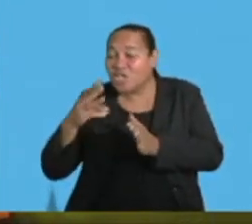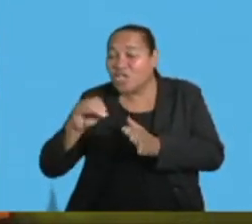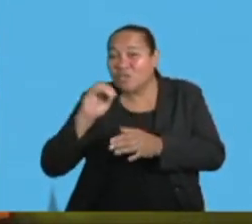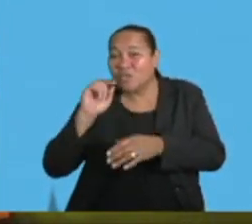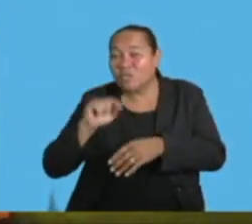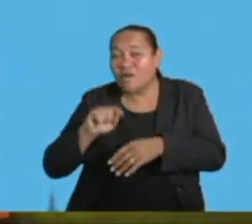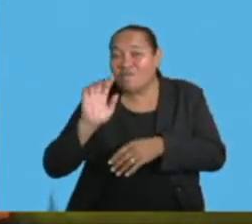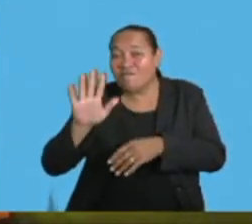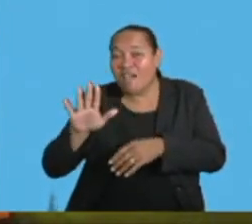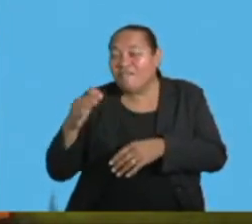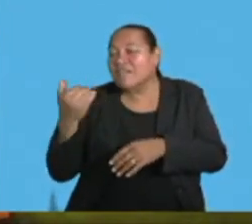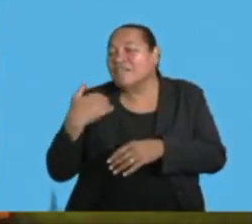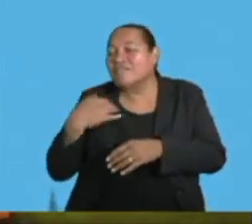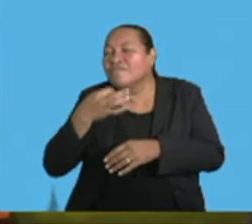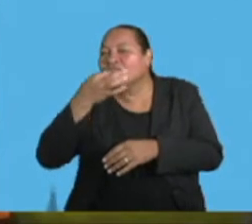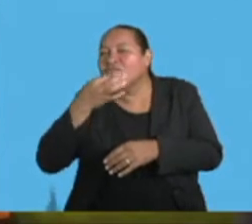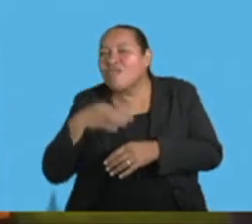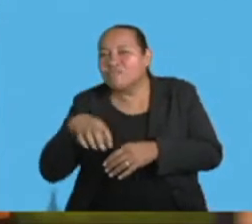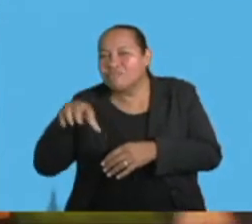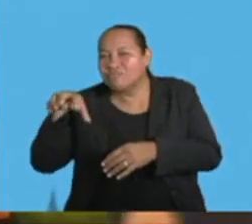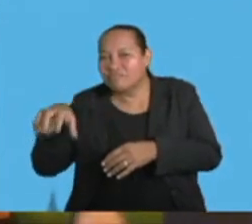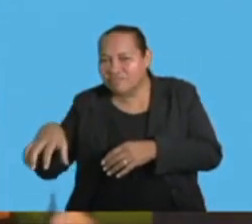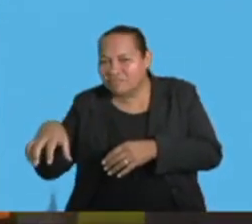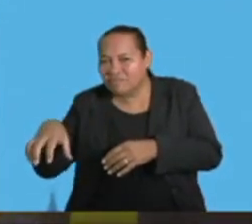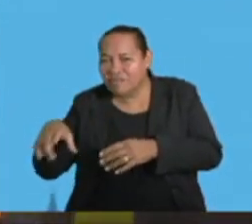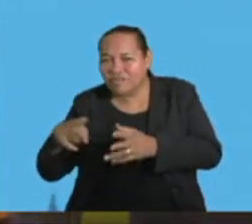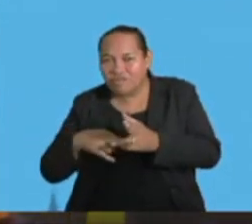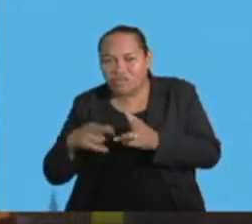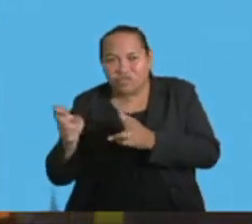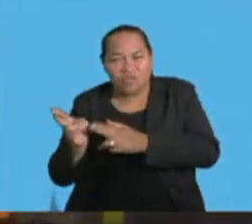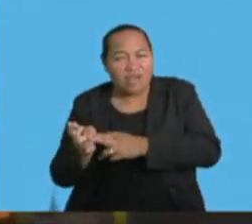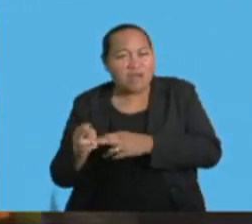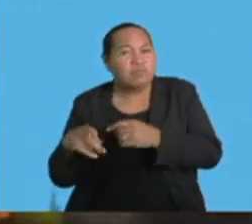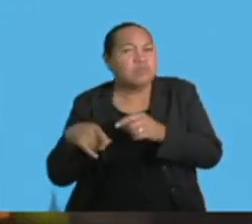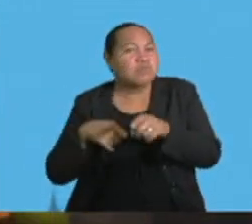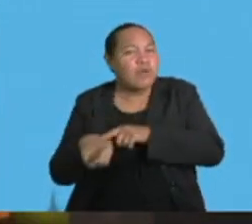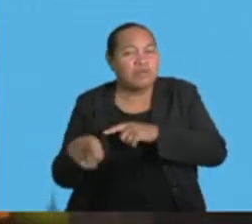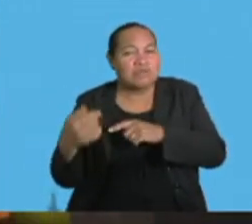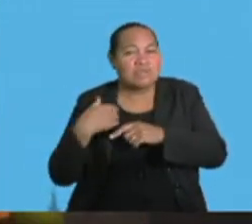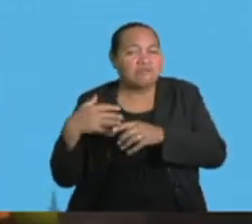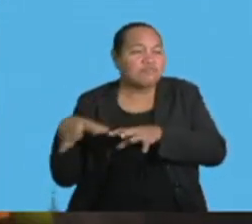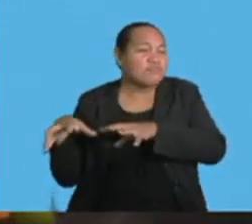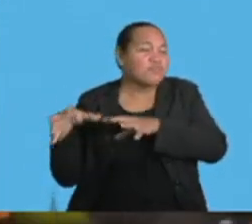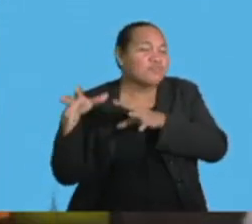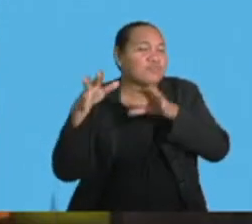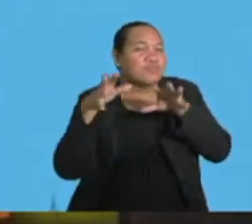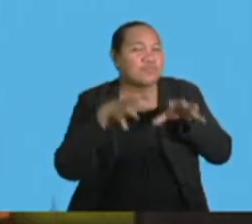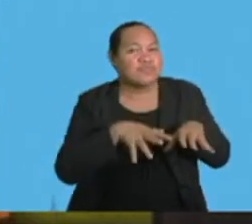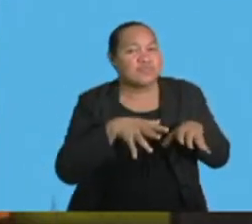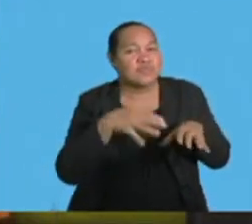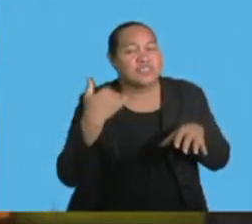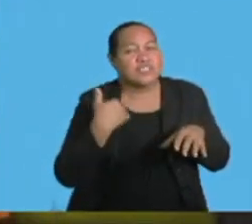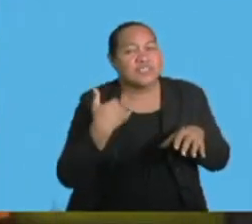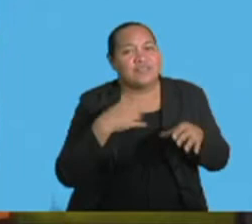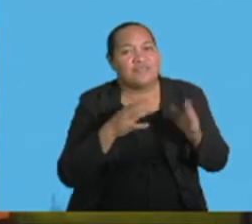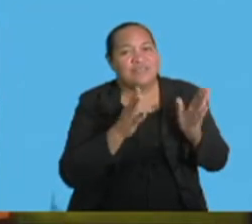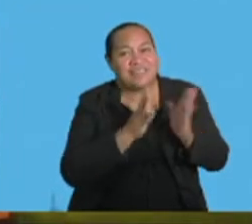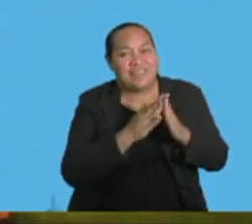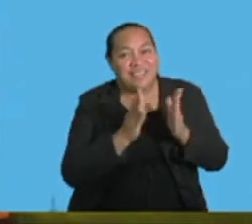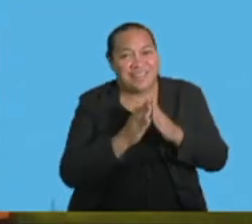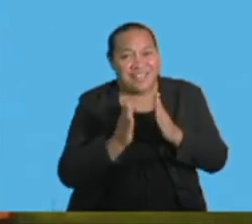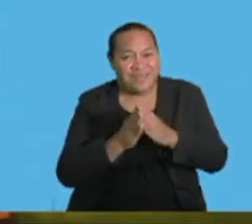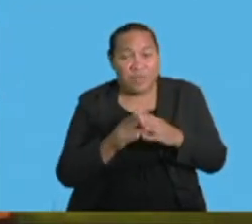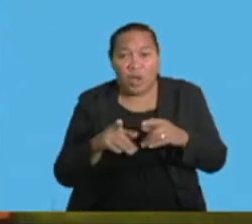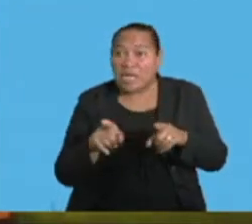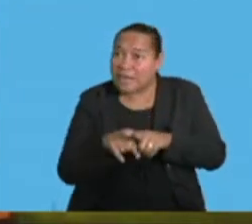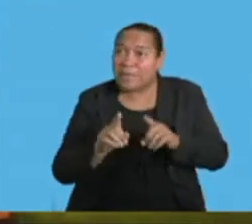rural areas and 86.5%. The issue there also is, Mr. Speaker, some of these countries, even like